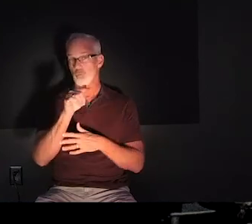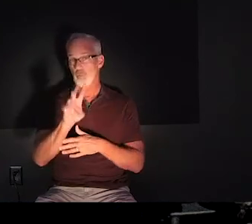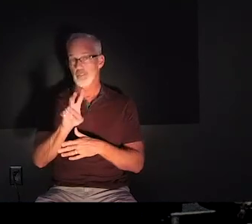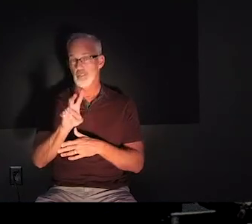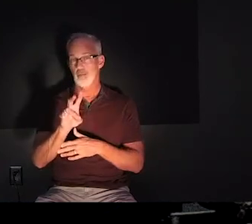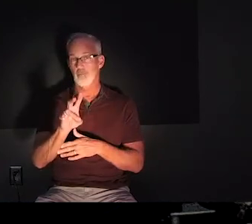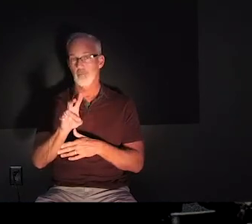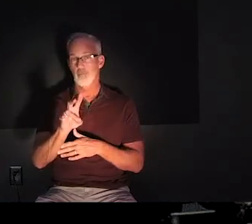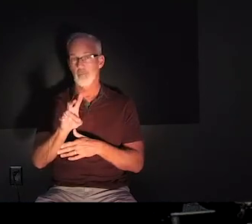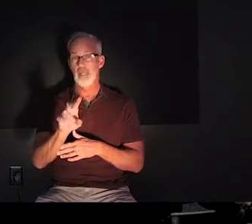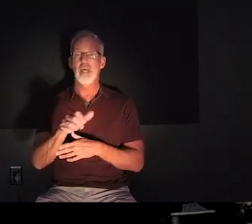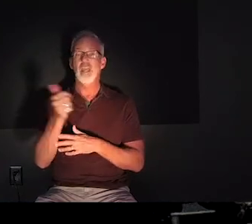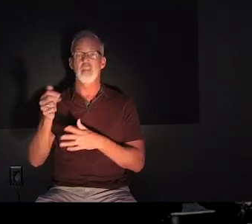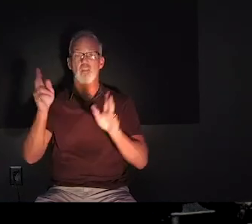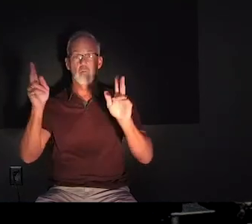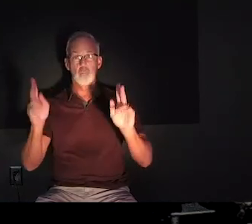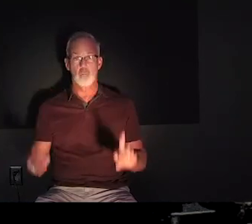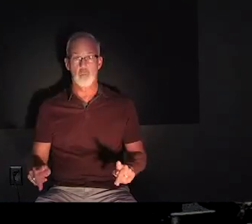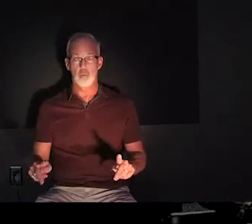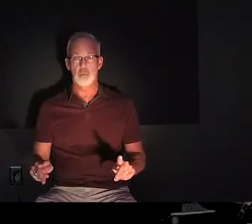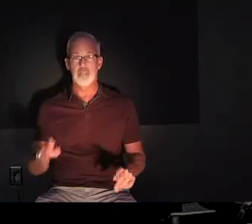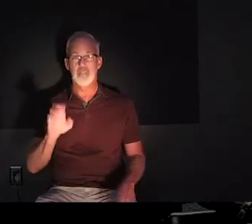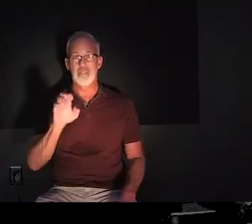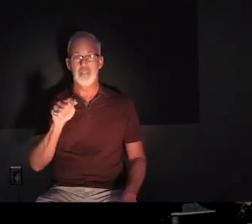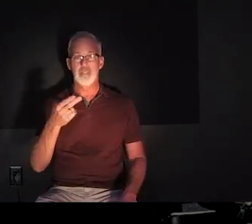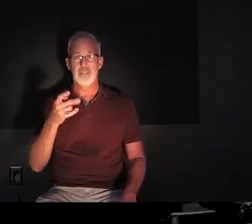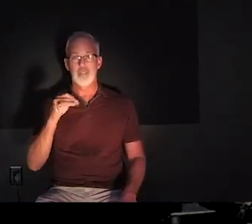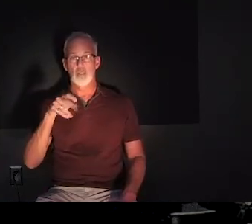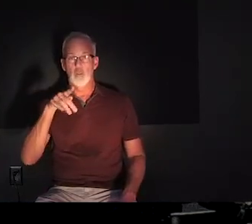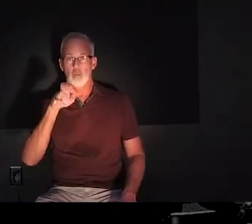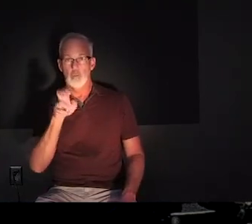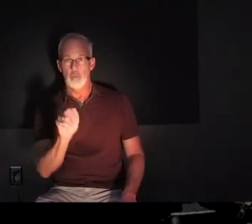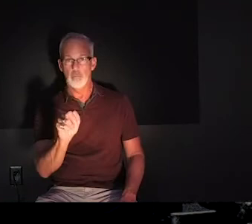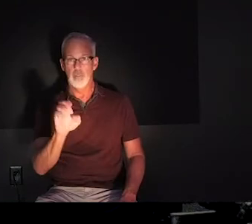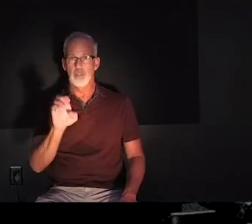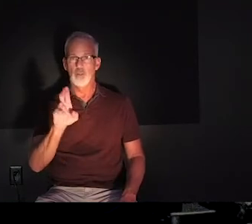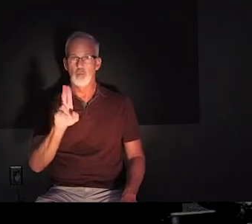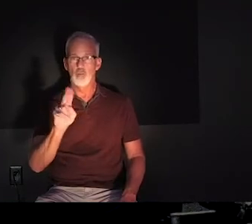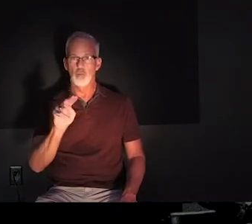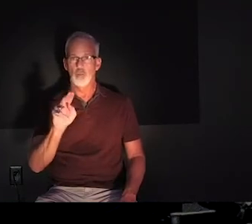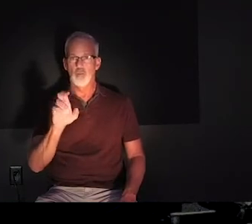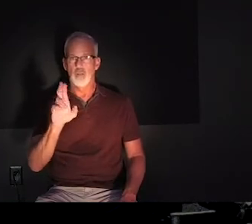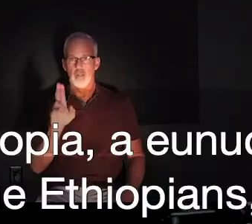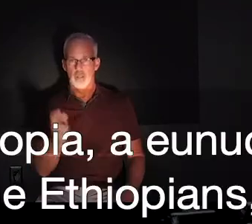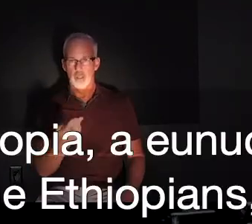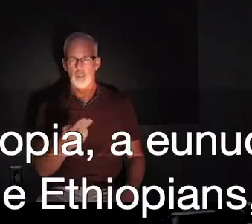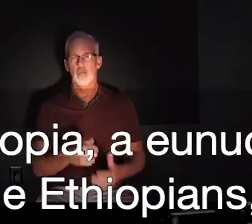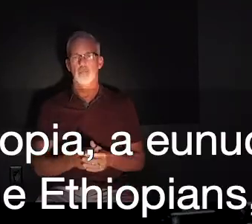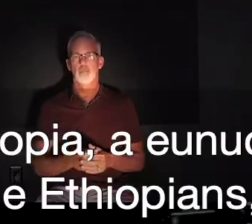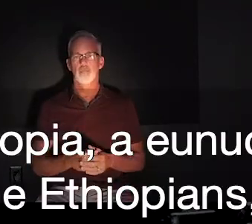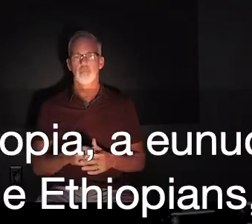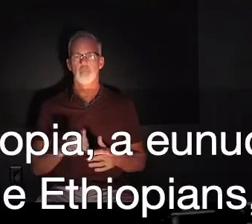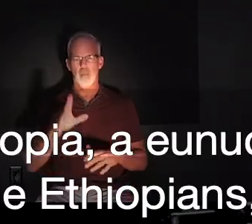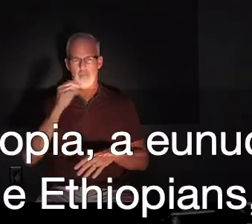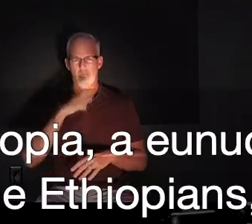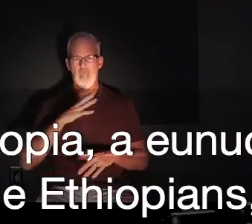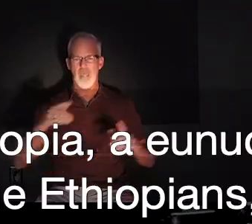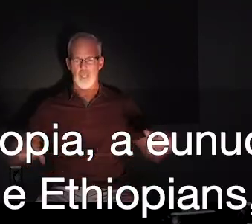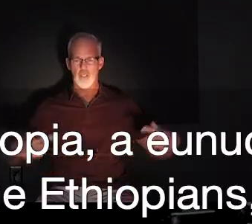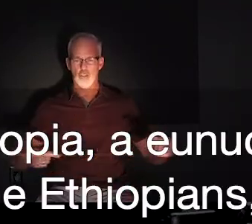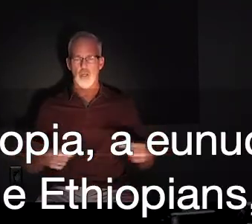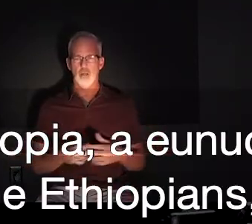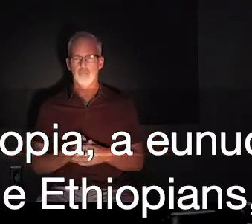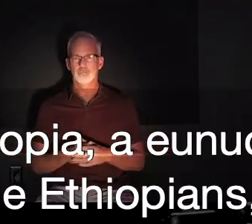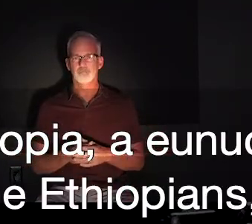27. We've got this another person coming into the scene. Notice what happens in verse 27. So he arose and he